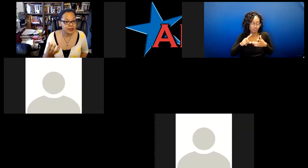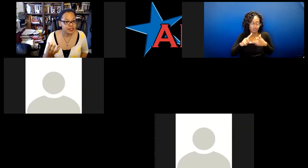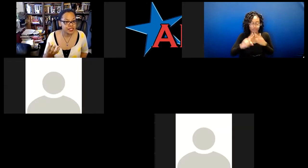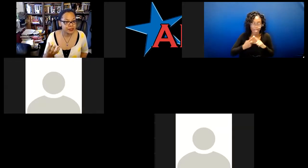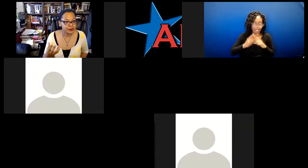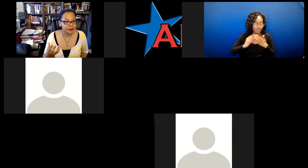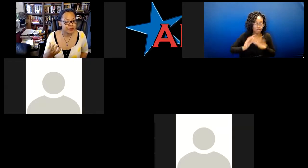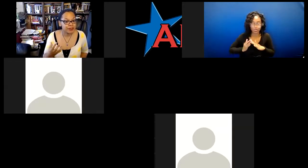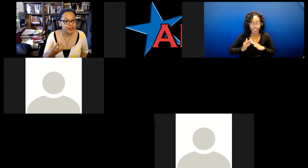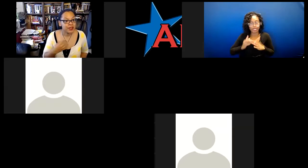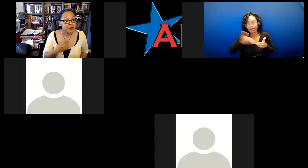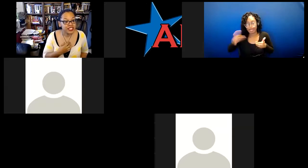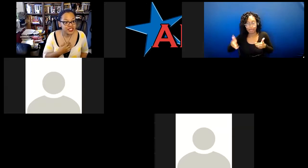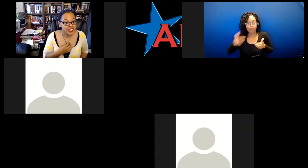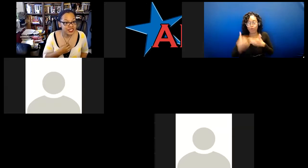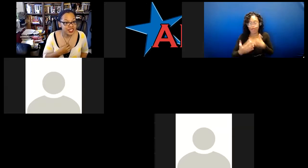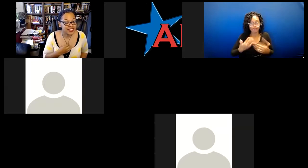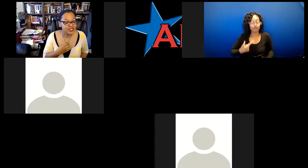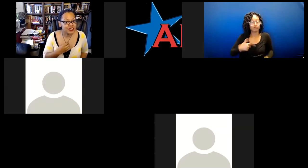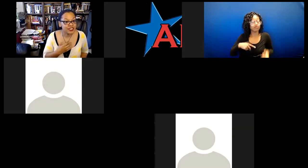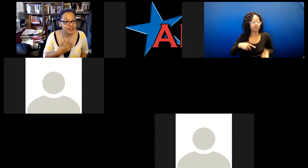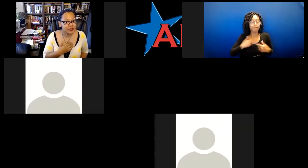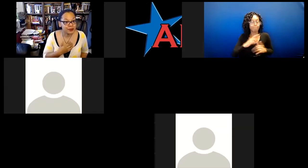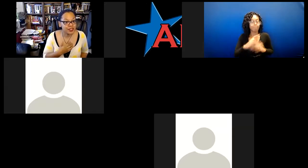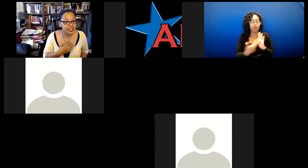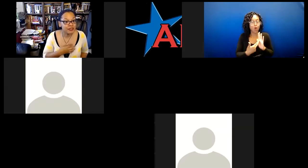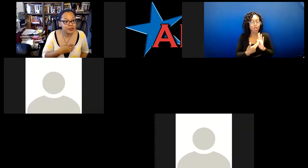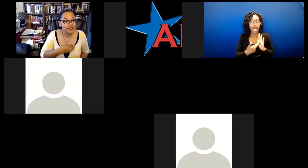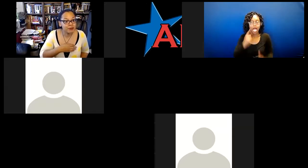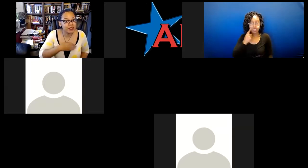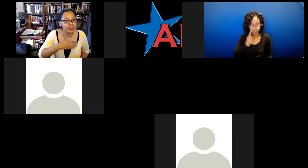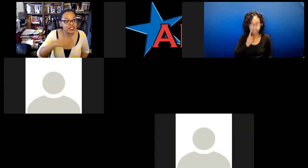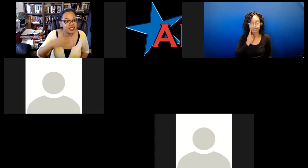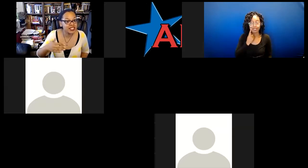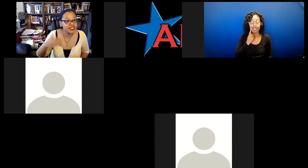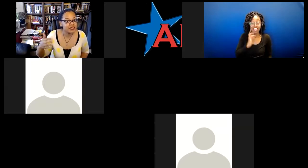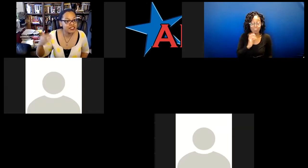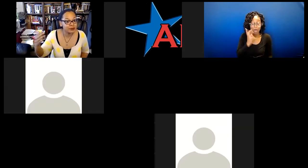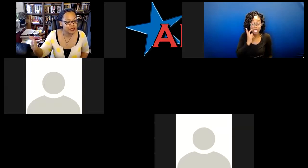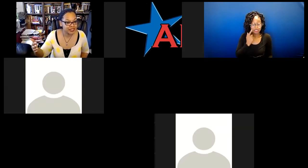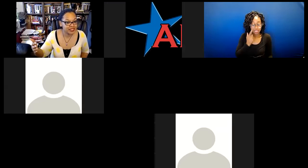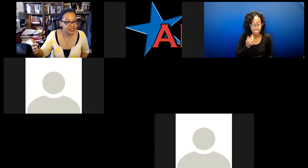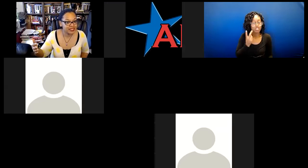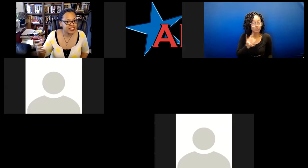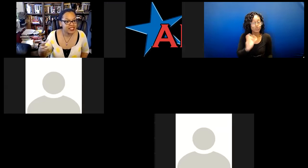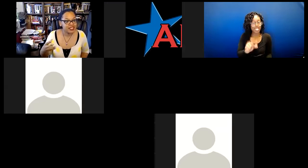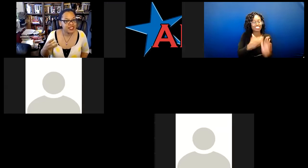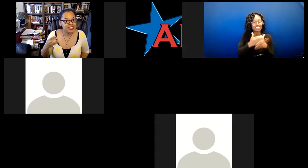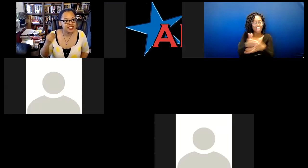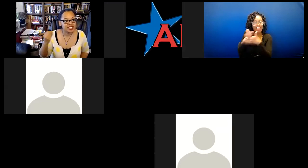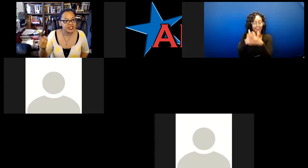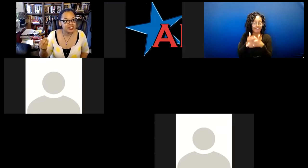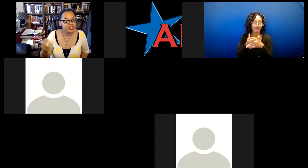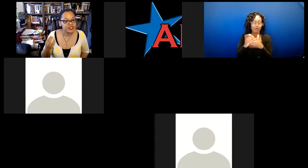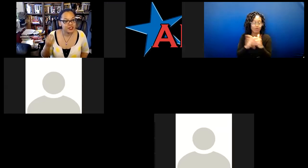that we're seeing. And we can share that. And so there's a difference between, but there is a lived experience, there is